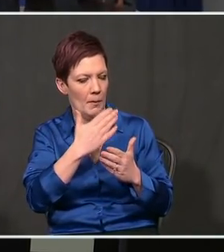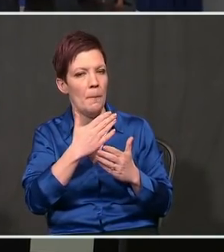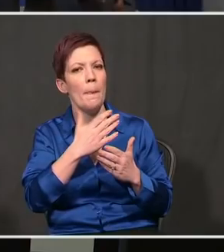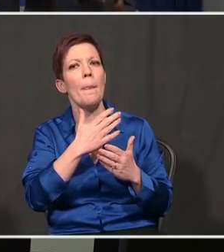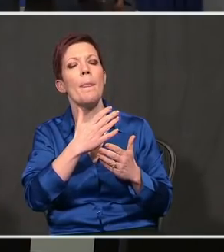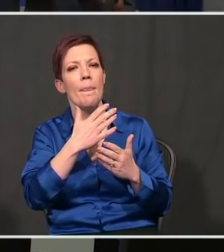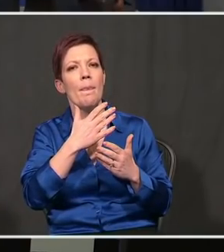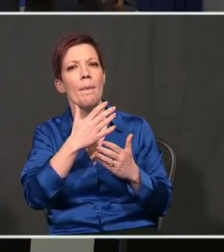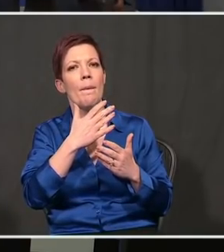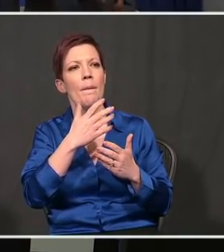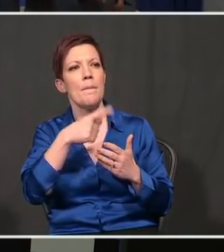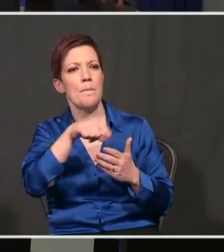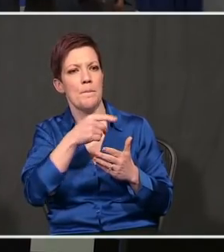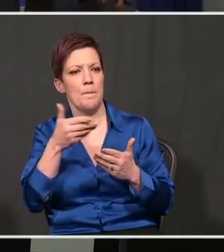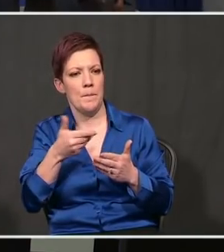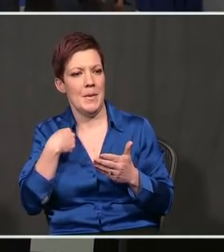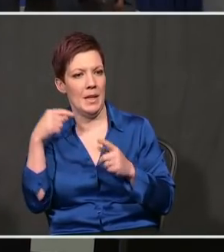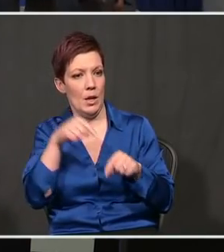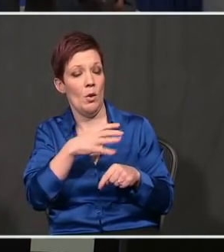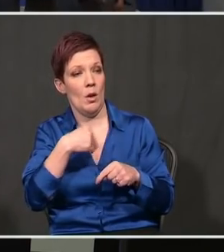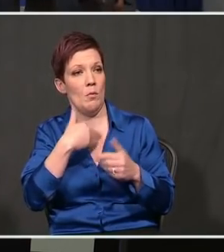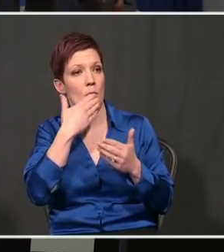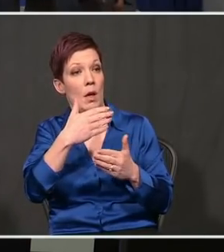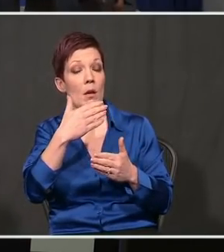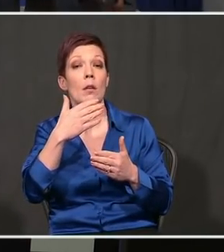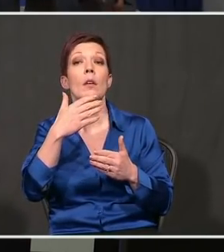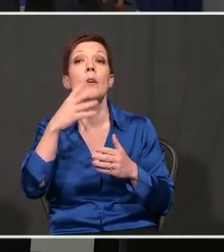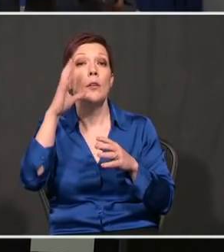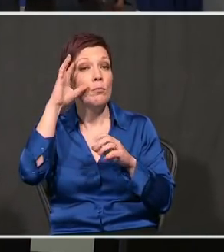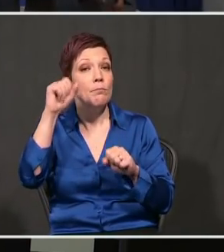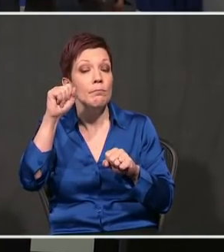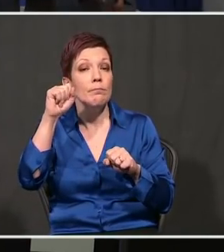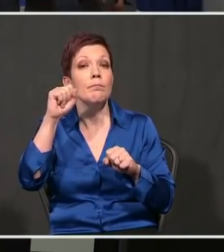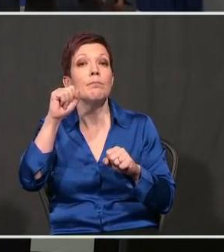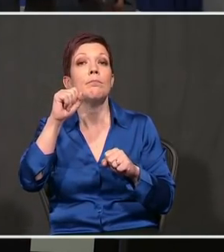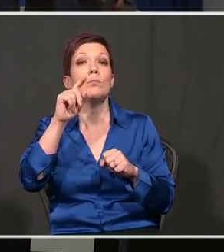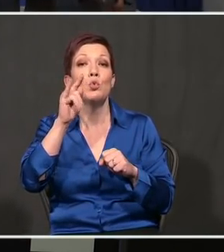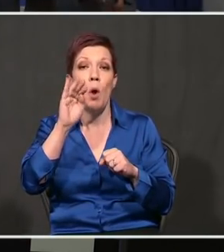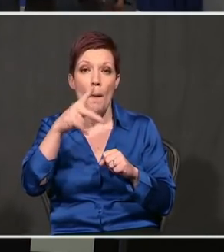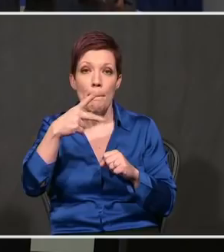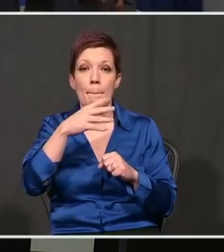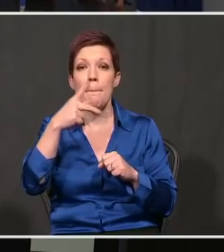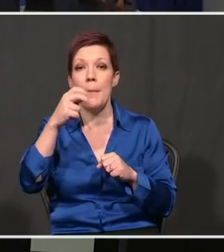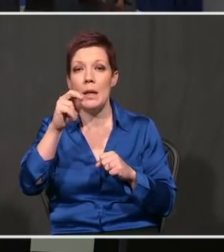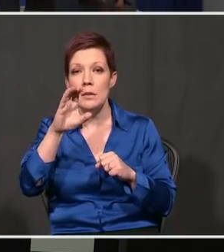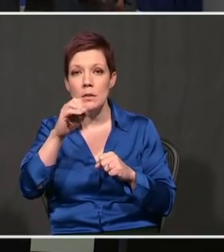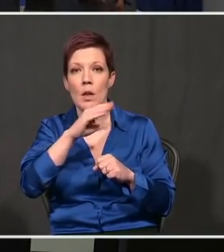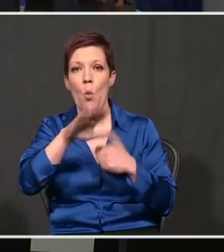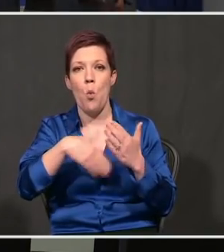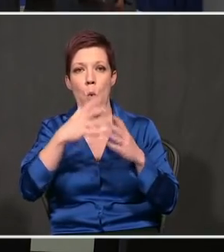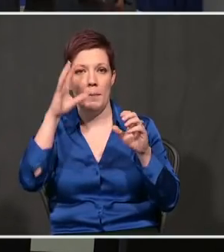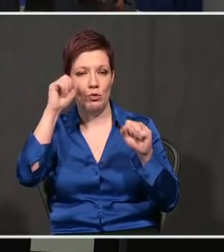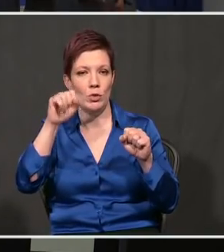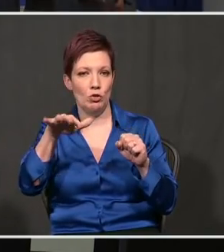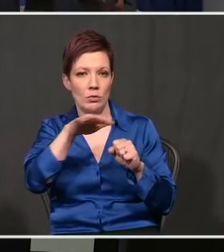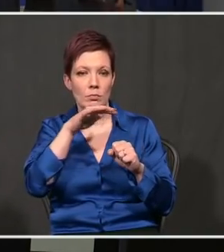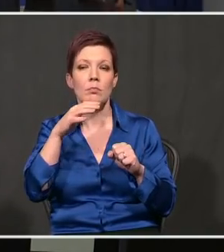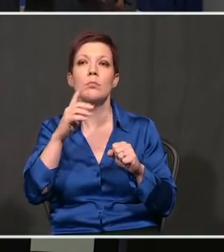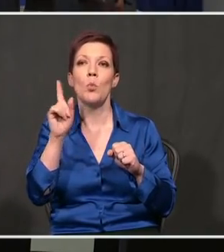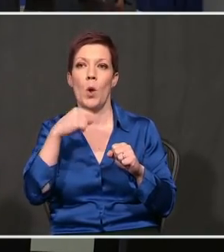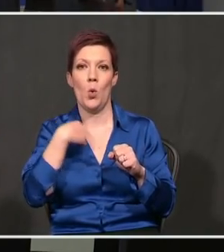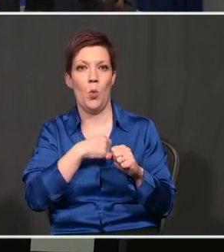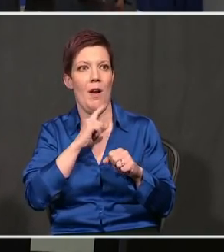like to thank President Trump, the Vice President Pence, and the entire administration for being in a position that we can be talking about